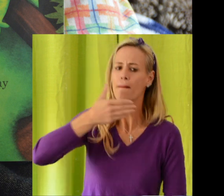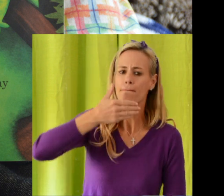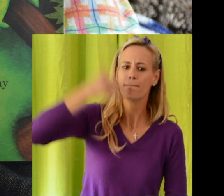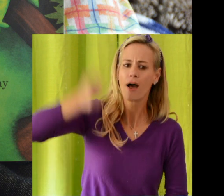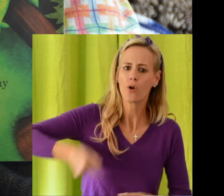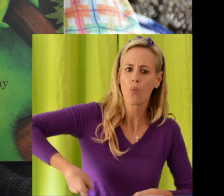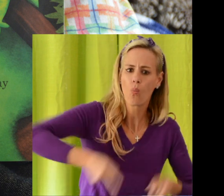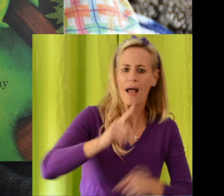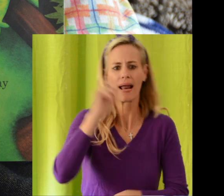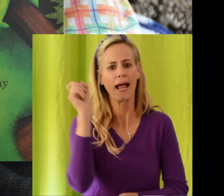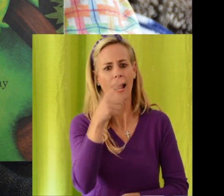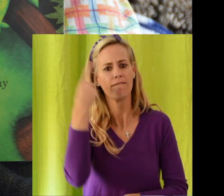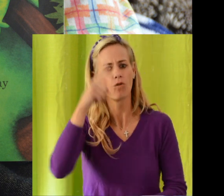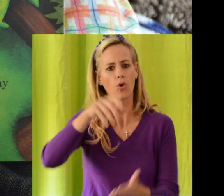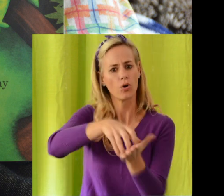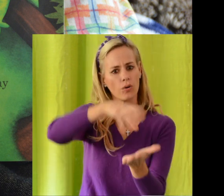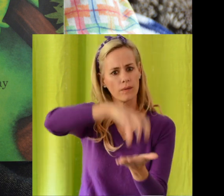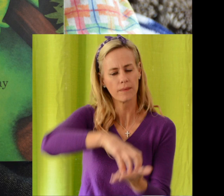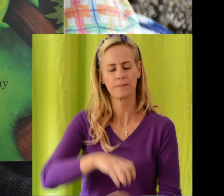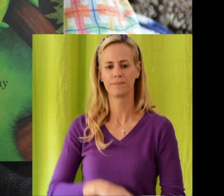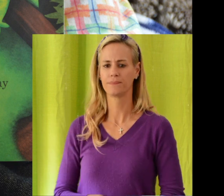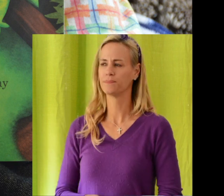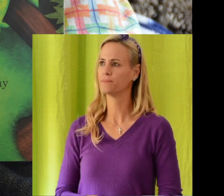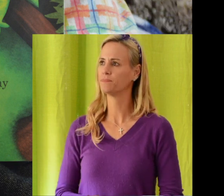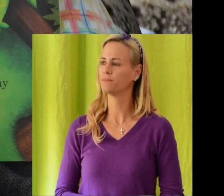Think of a better way to get a cookie.